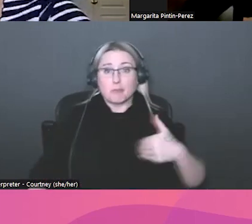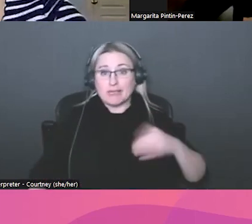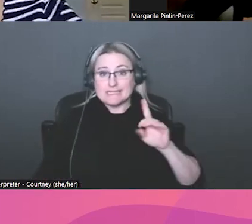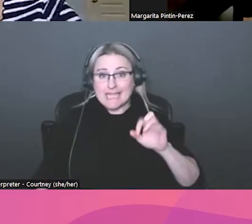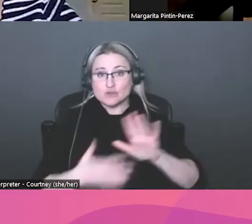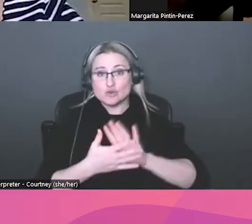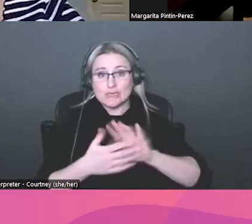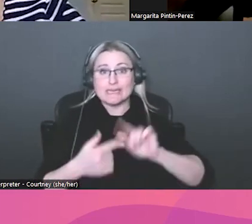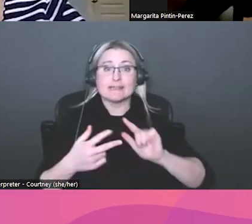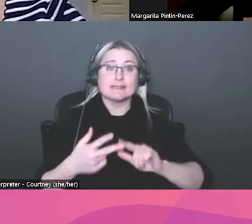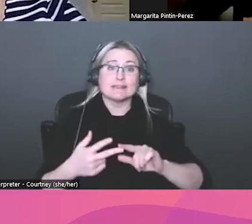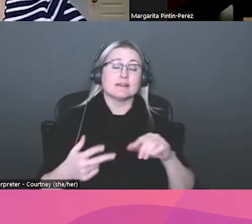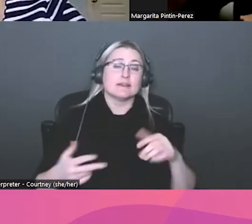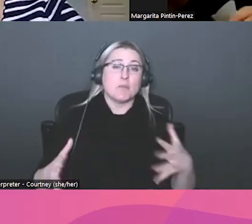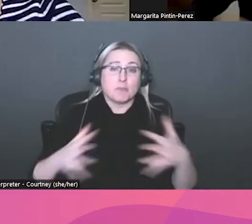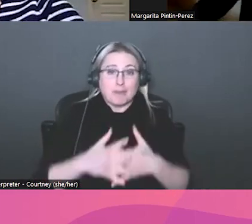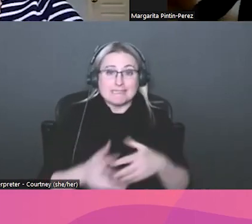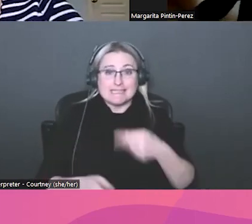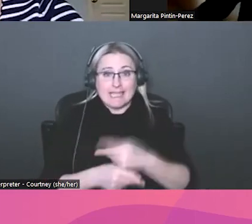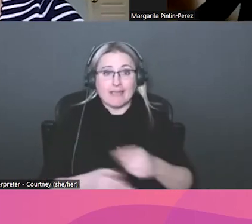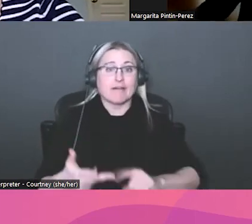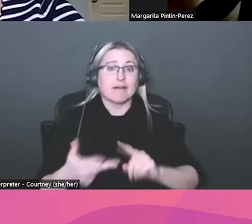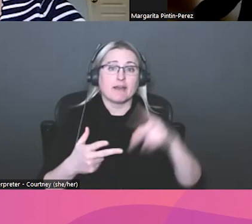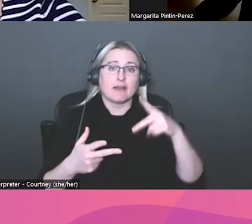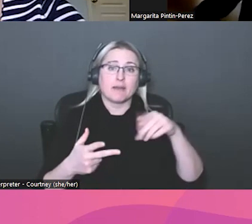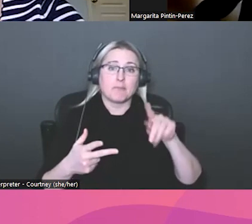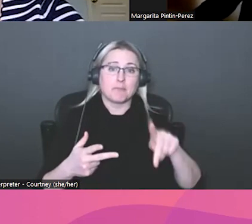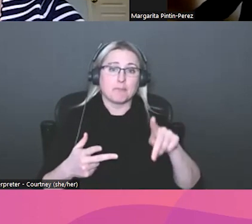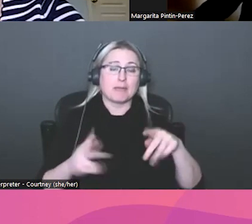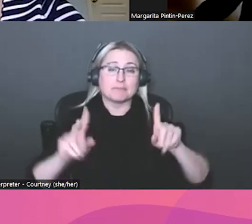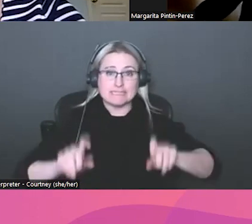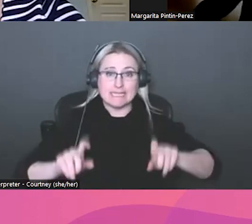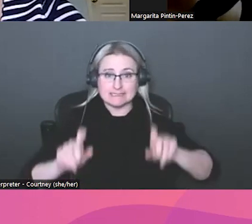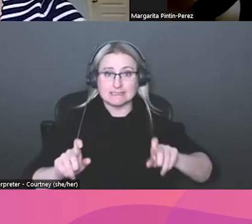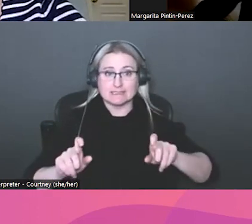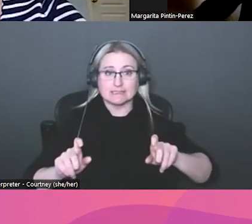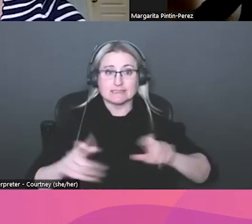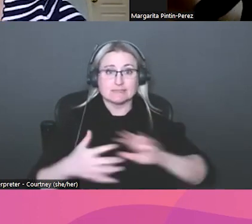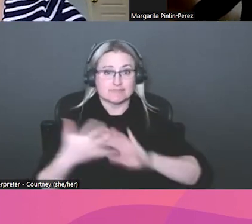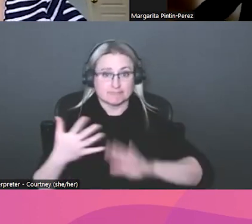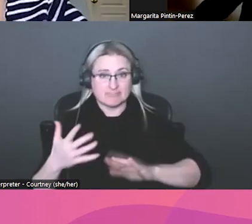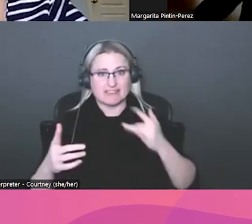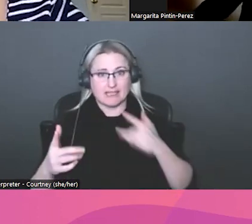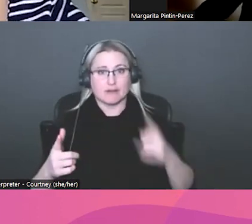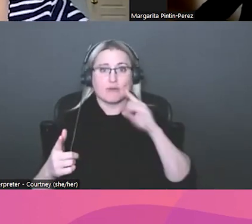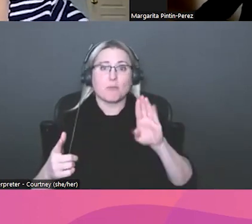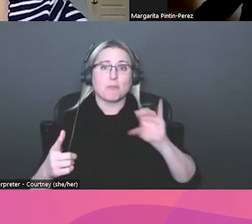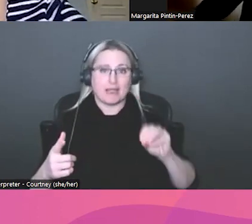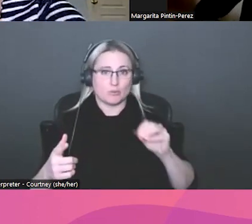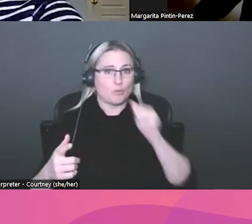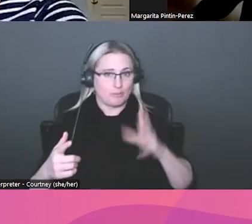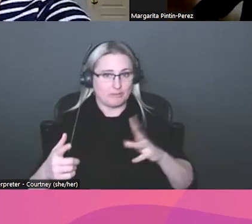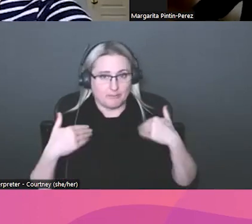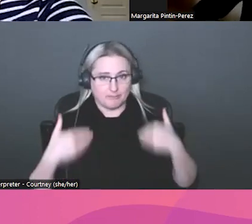be avoided with not going to a primary care physician. I spoke to people, I had at least one